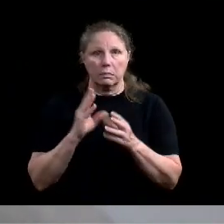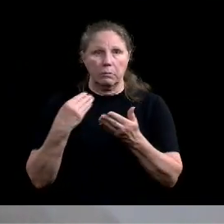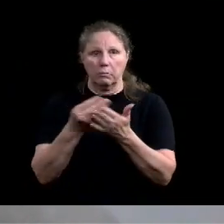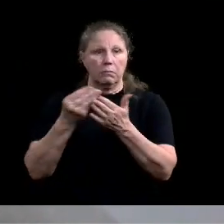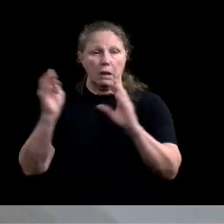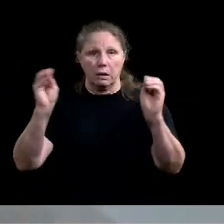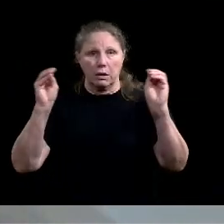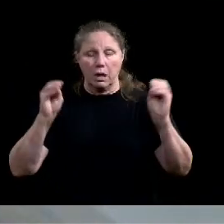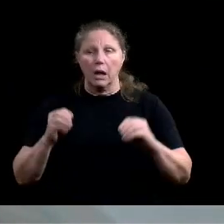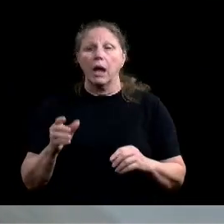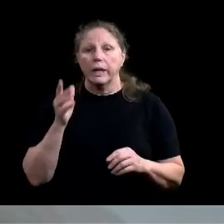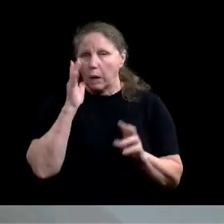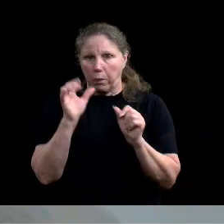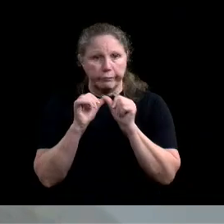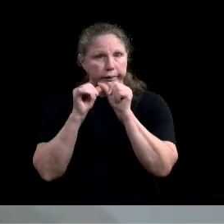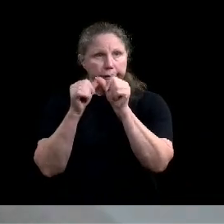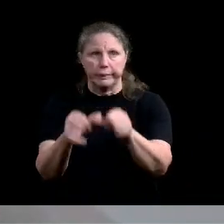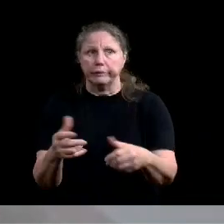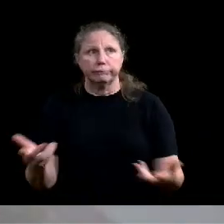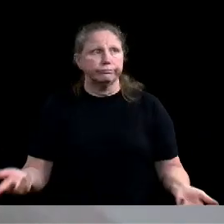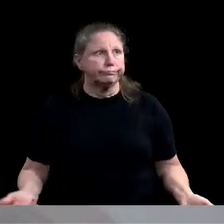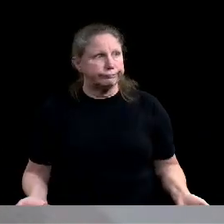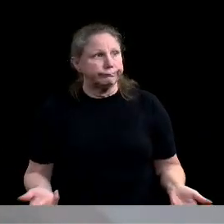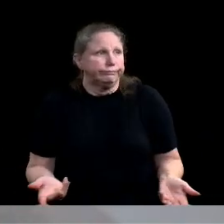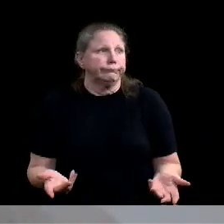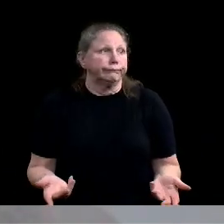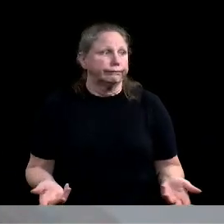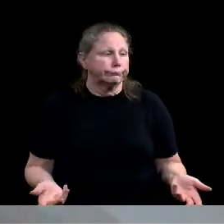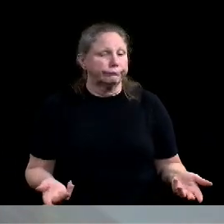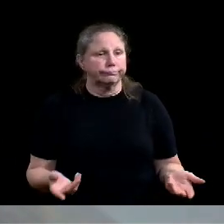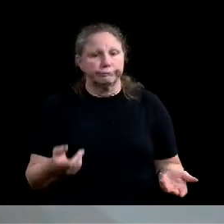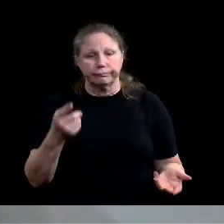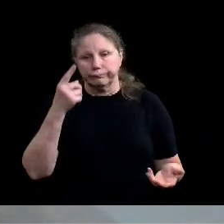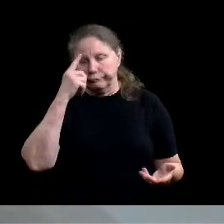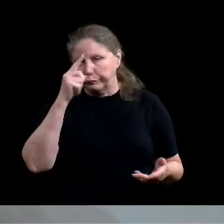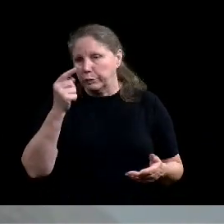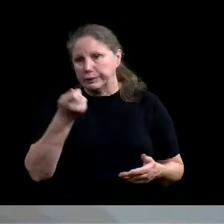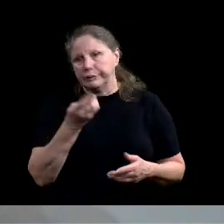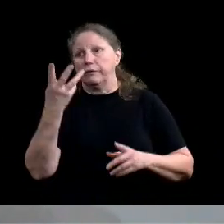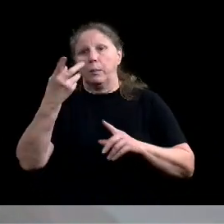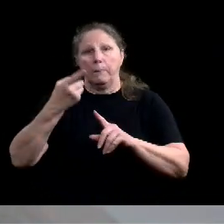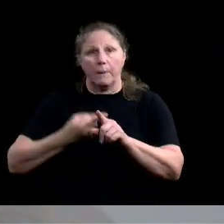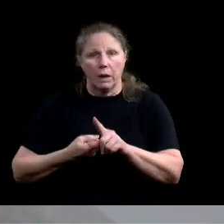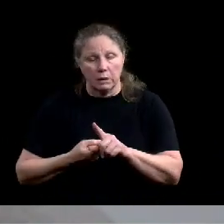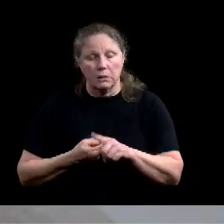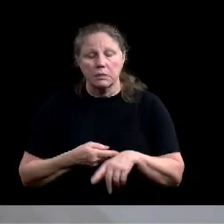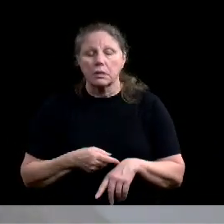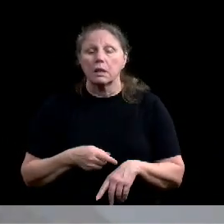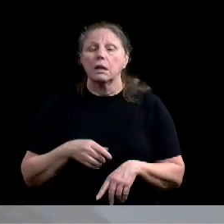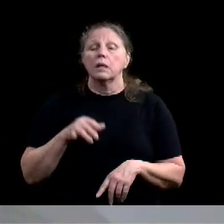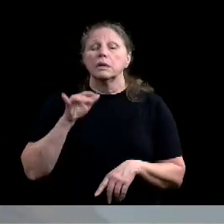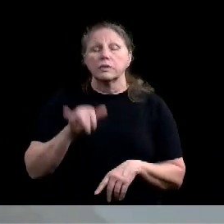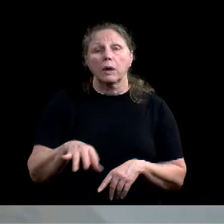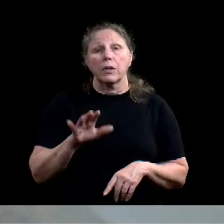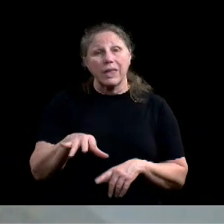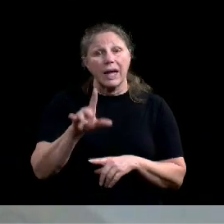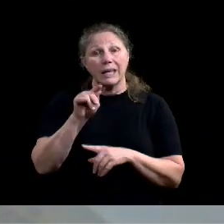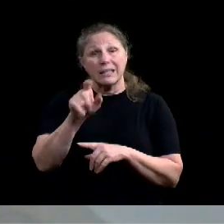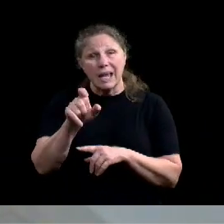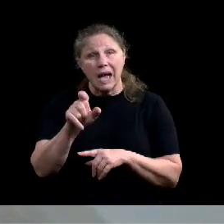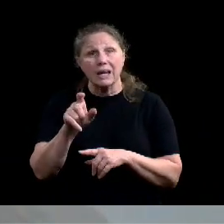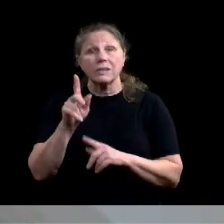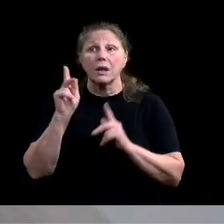for at least a few more months. And so that's part of both the city and the county's budget. And so we just have to look